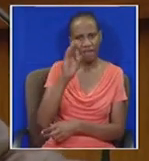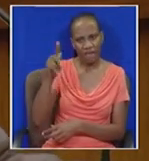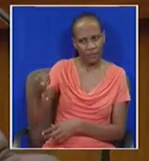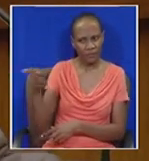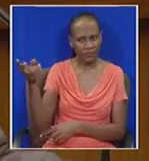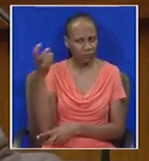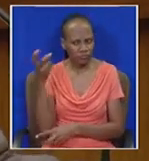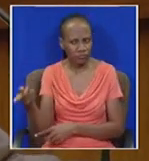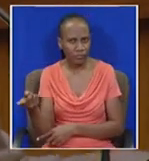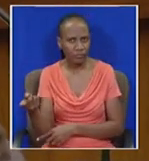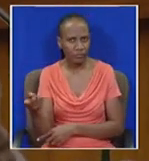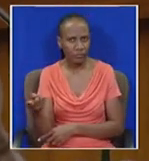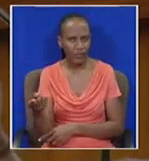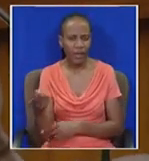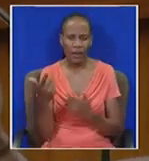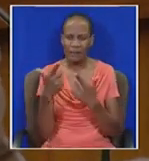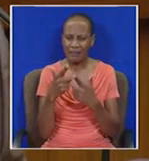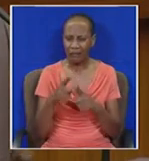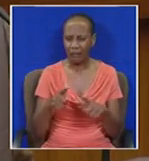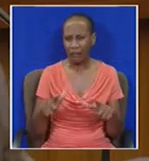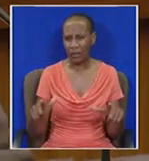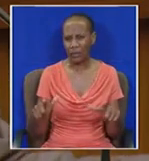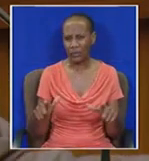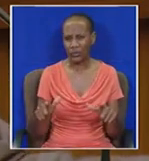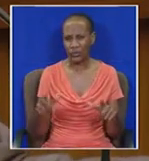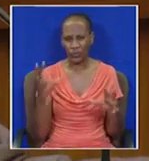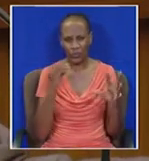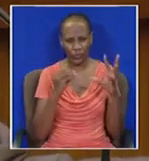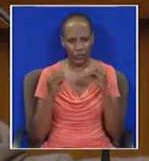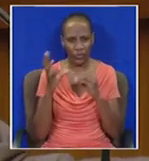And this language of a civil war does not sit well with me.